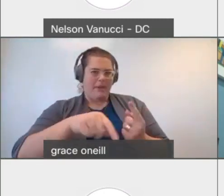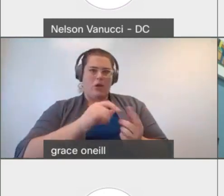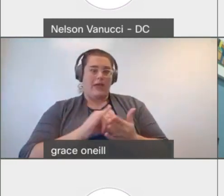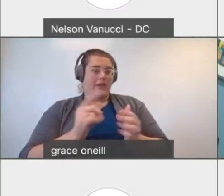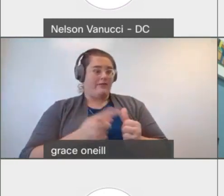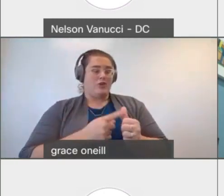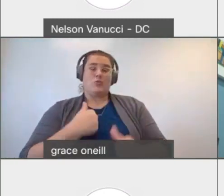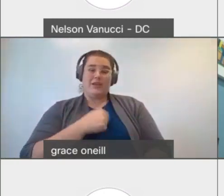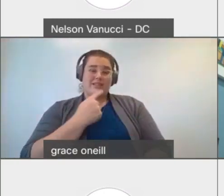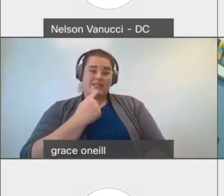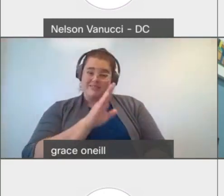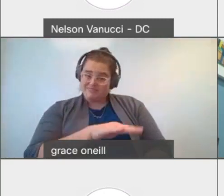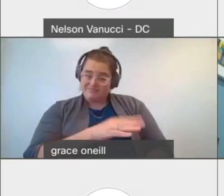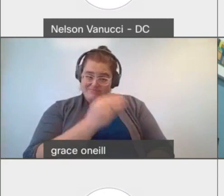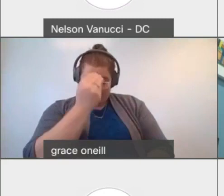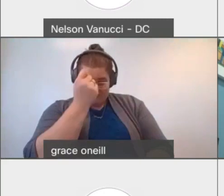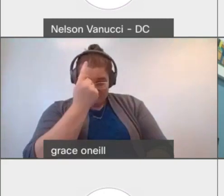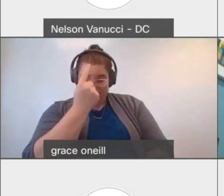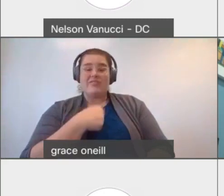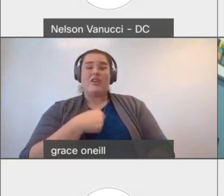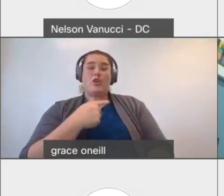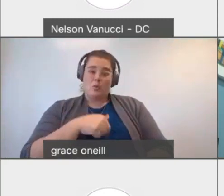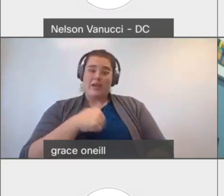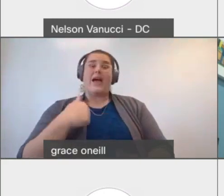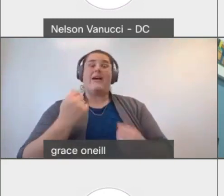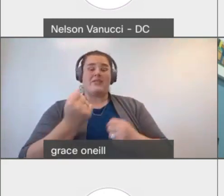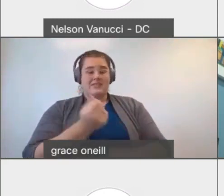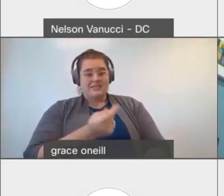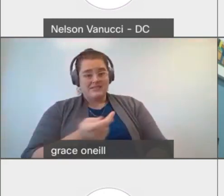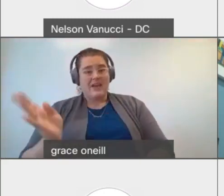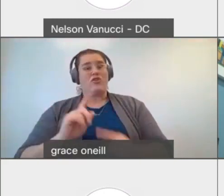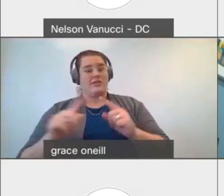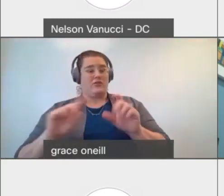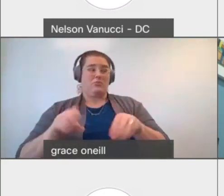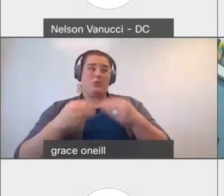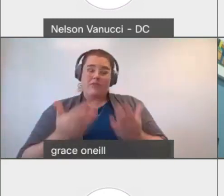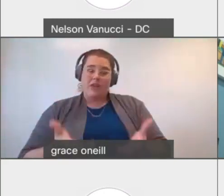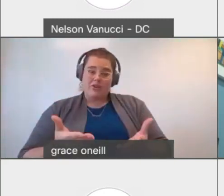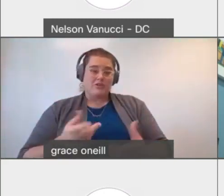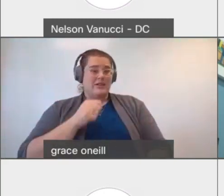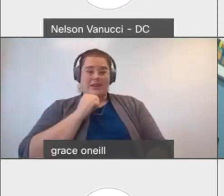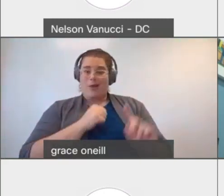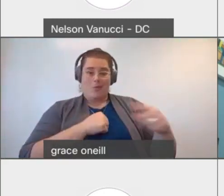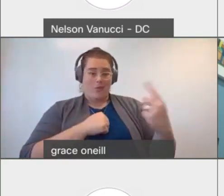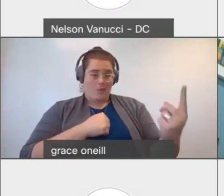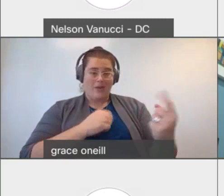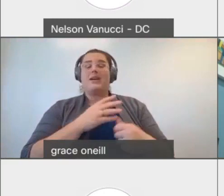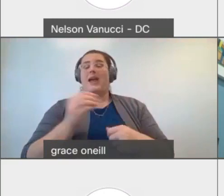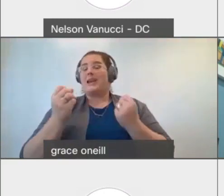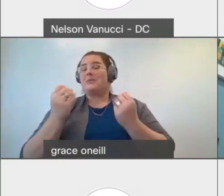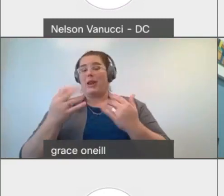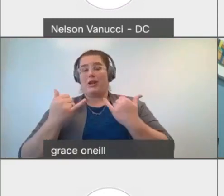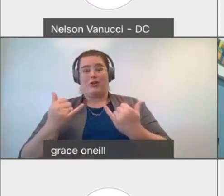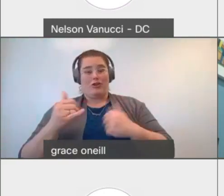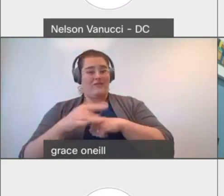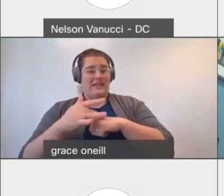is the reality that we do have a number of providers and a number of current vacancies, and we're